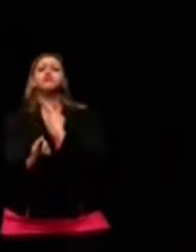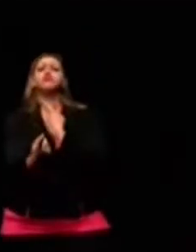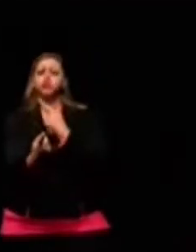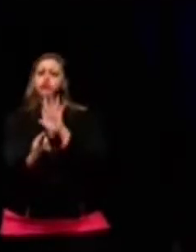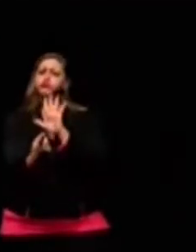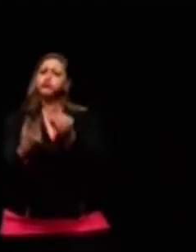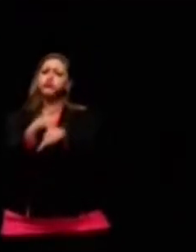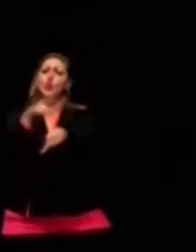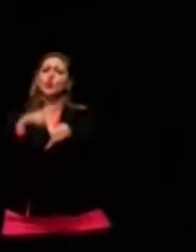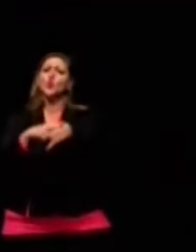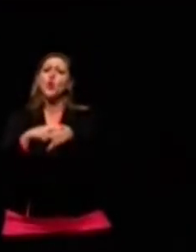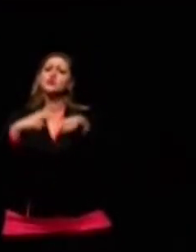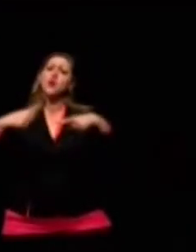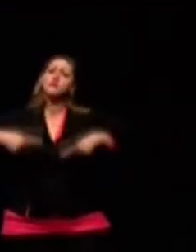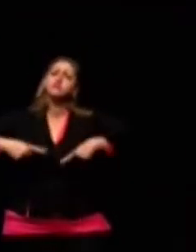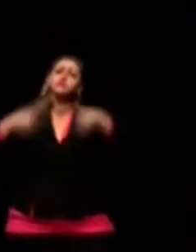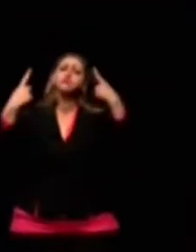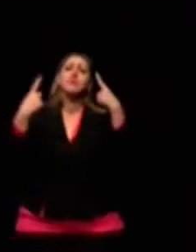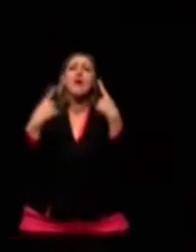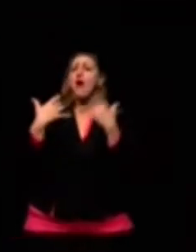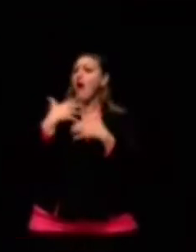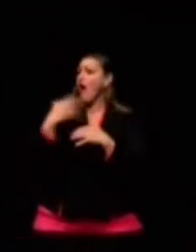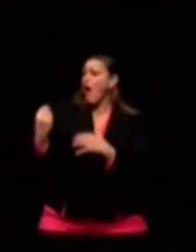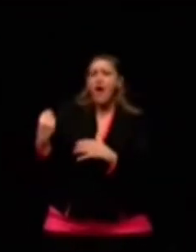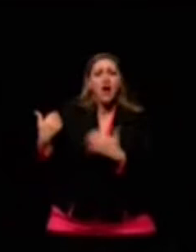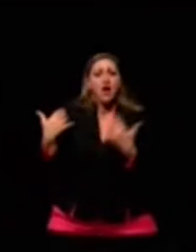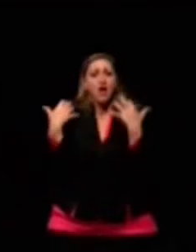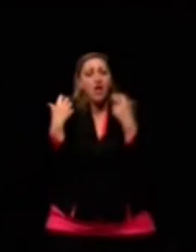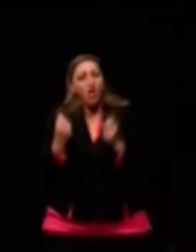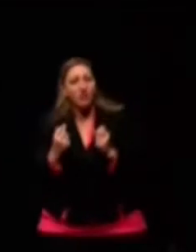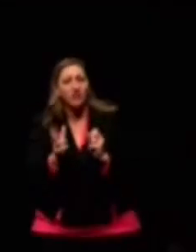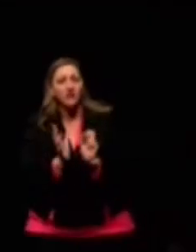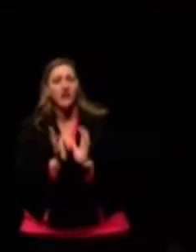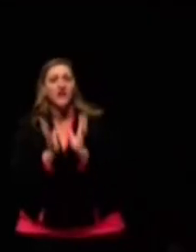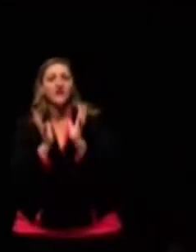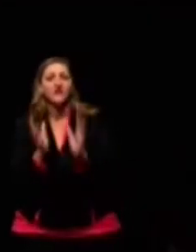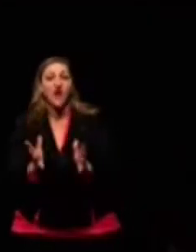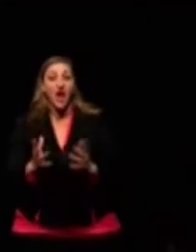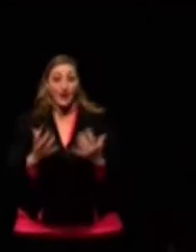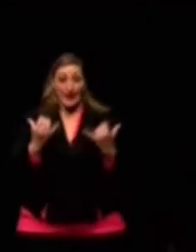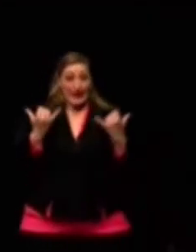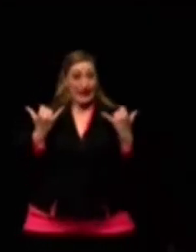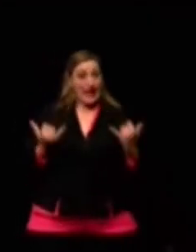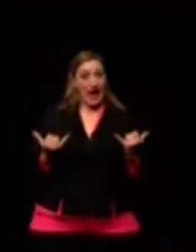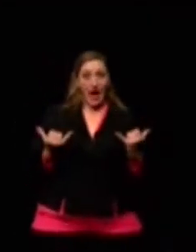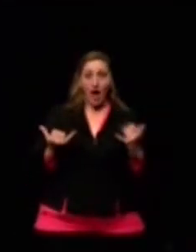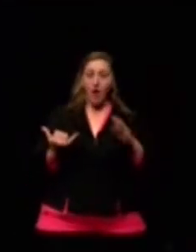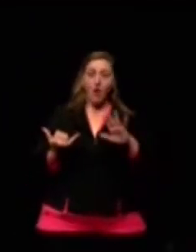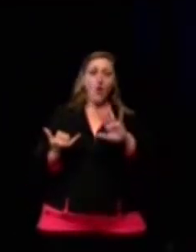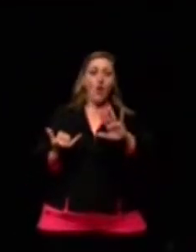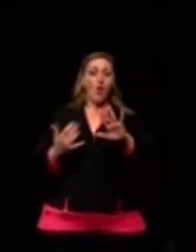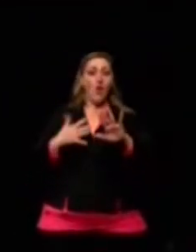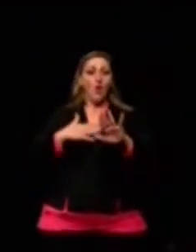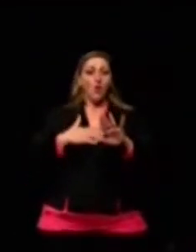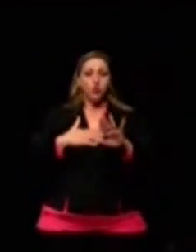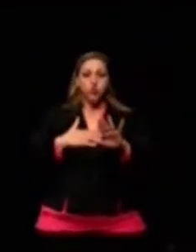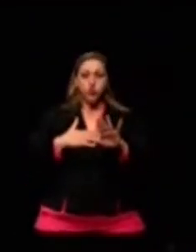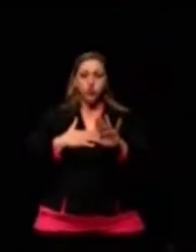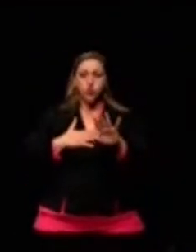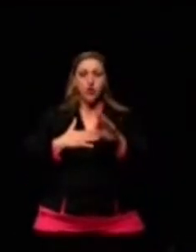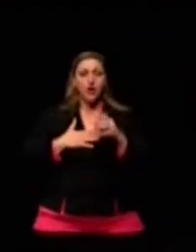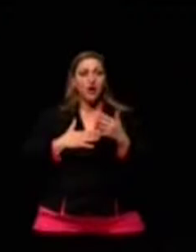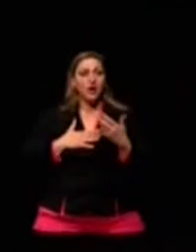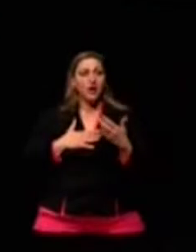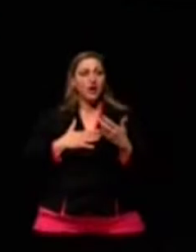are natural and healthy. But it is an entirely different thing altogether